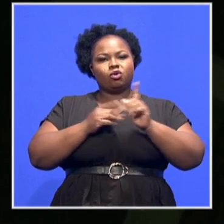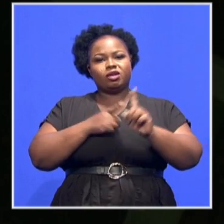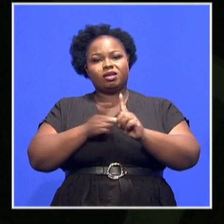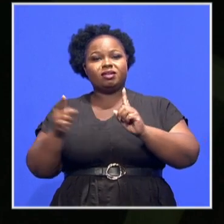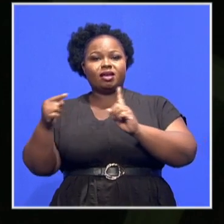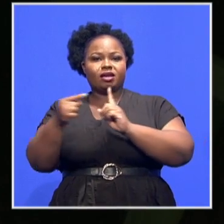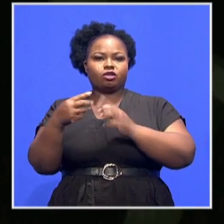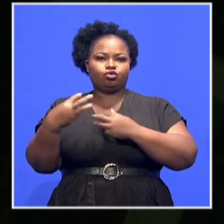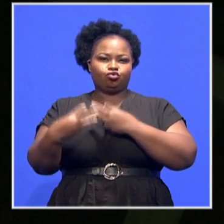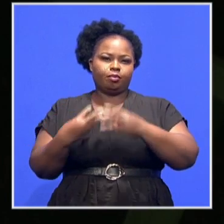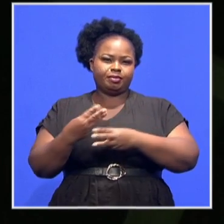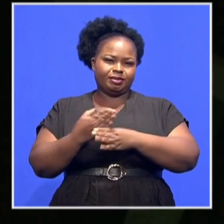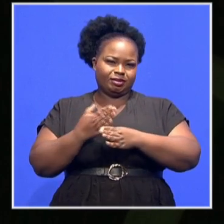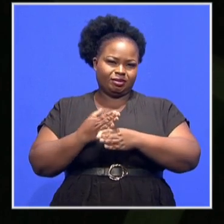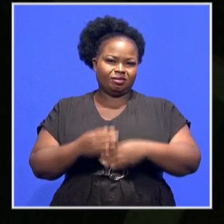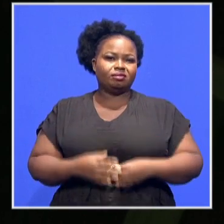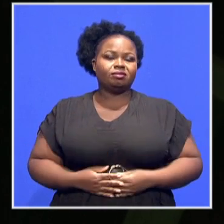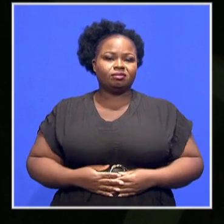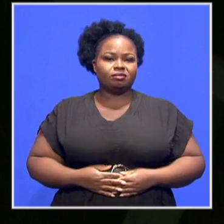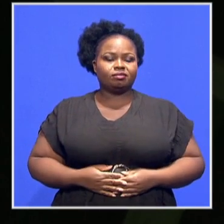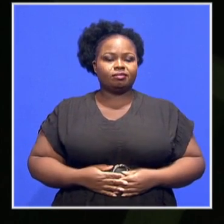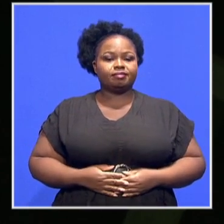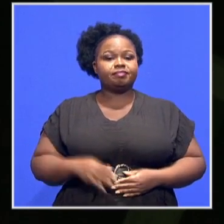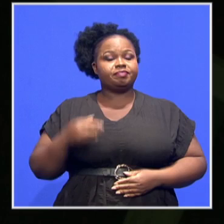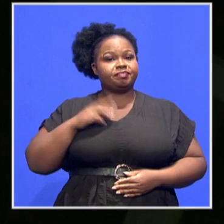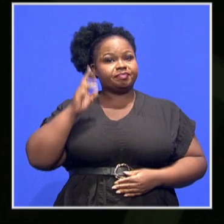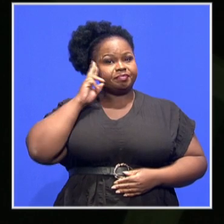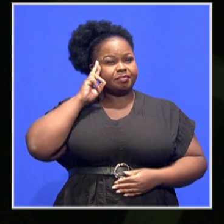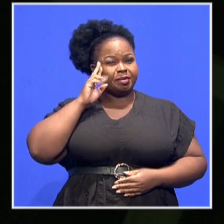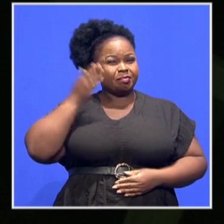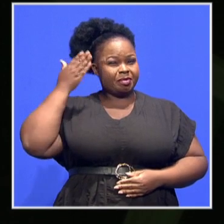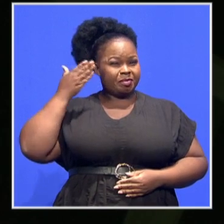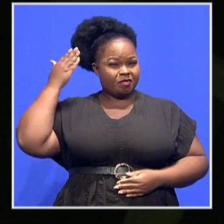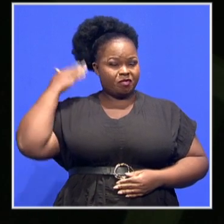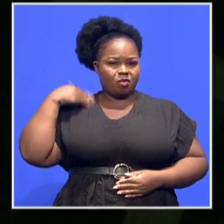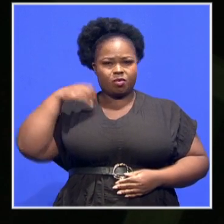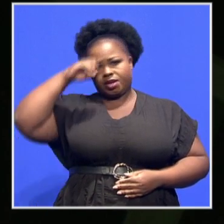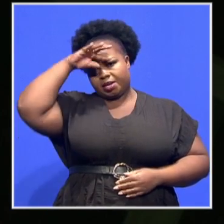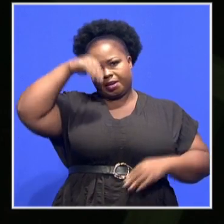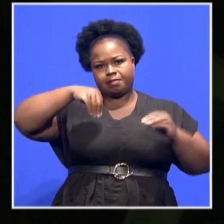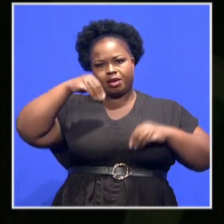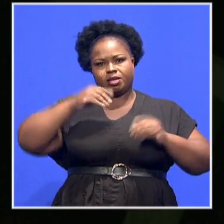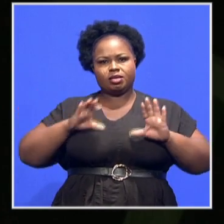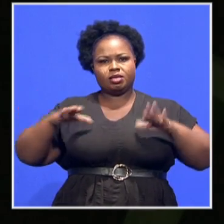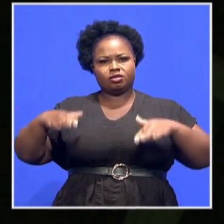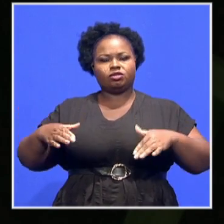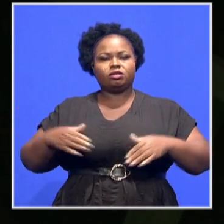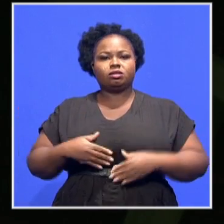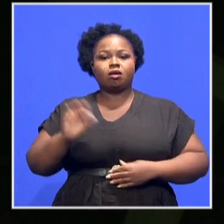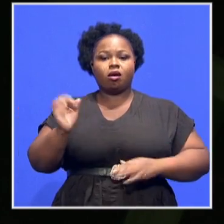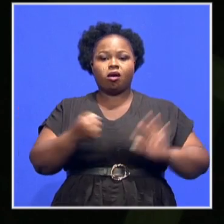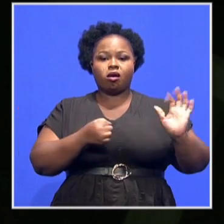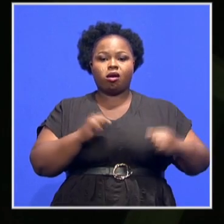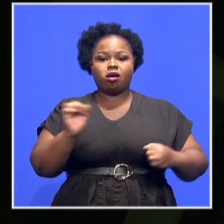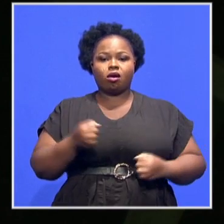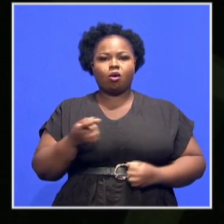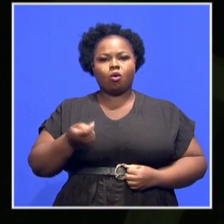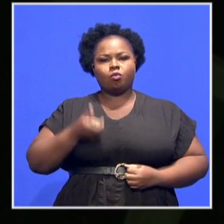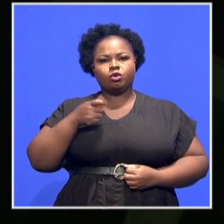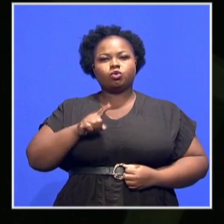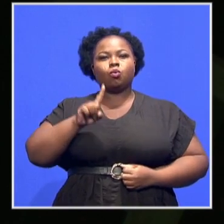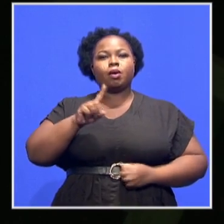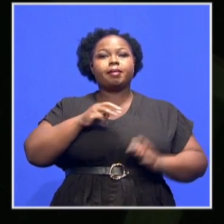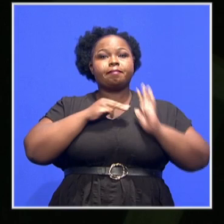There was a time in its heyday when the mining industry in our country employed close on to 1 million